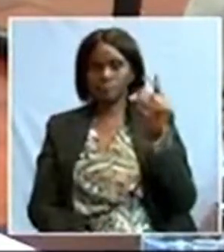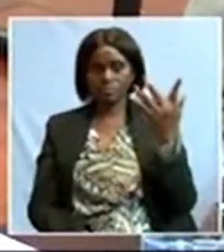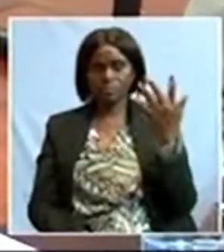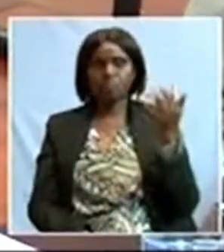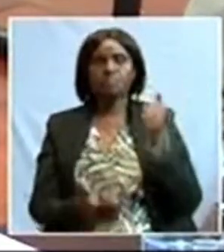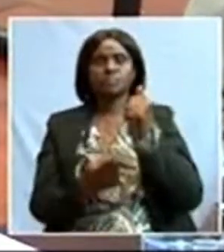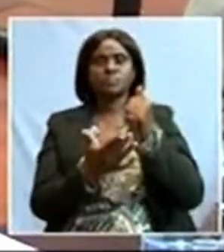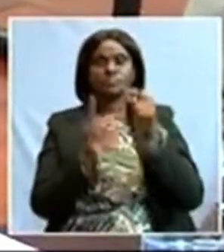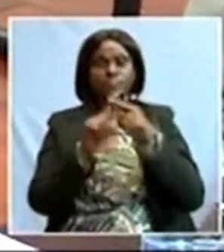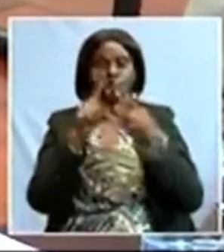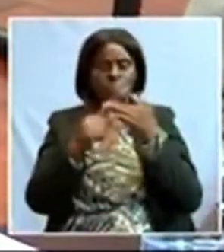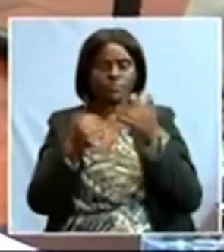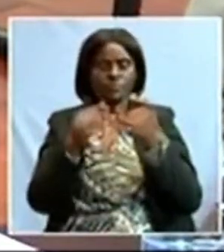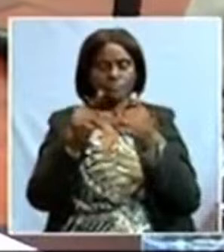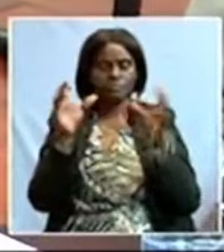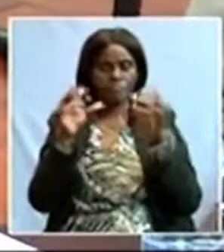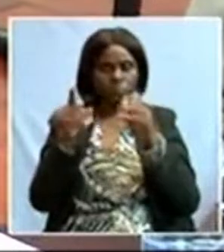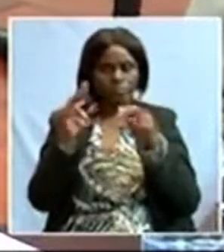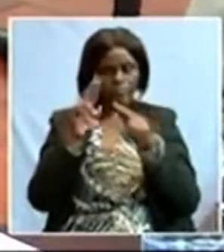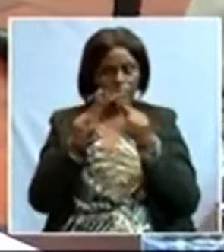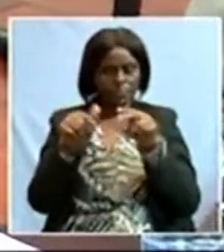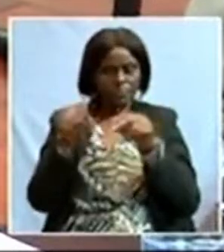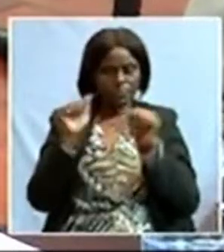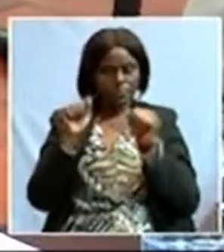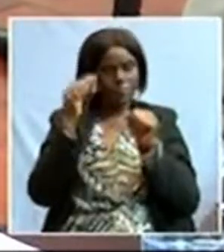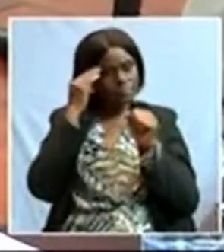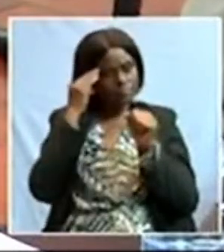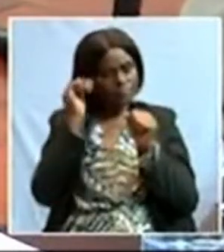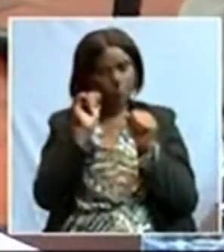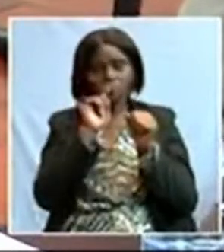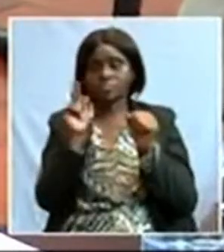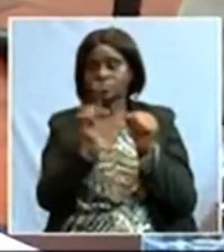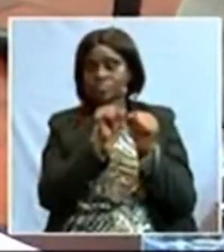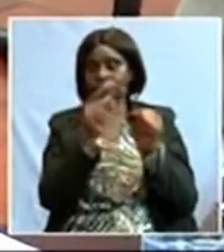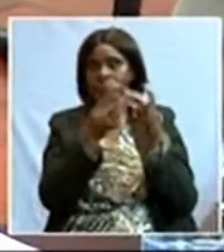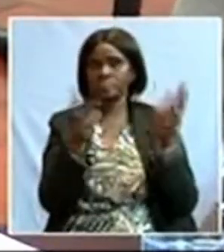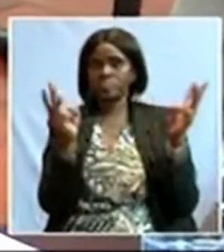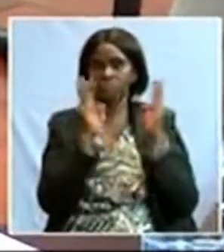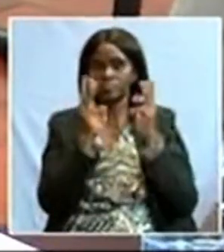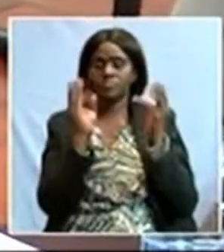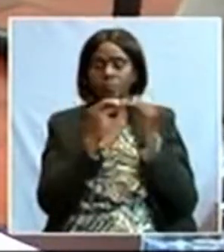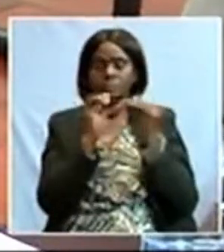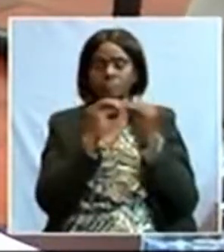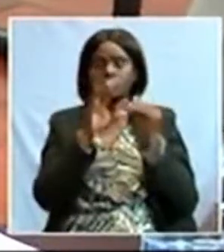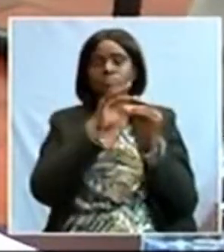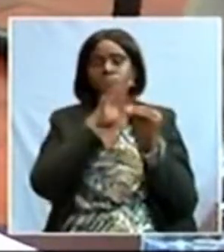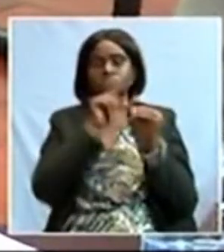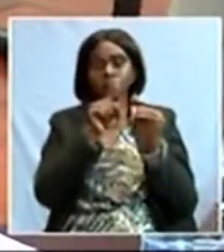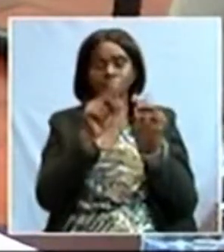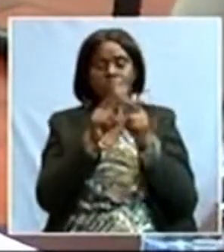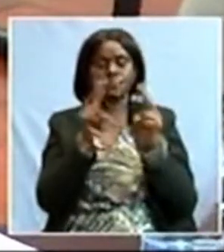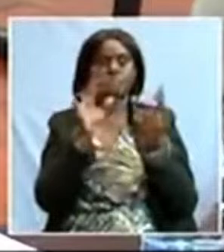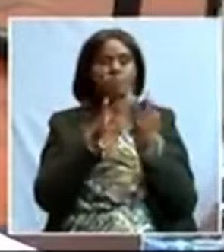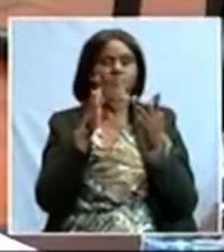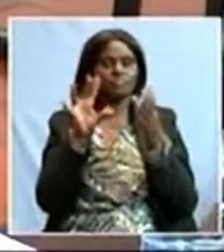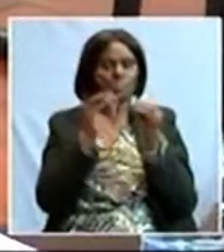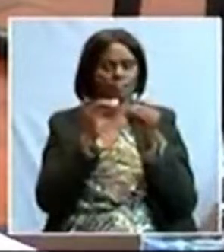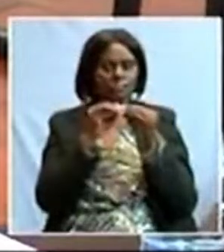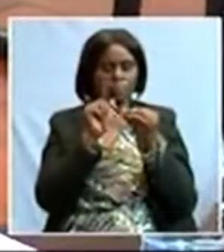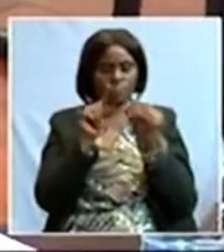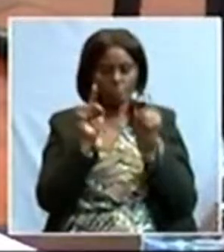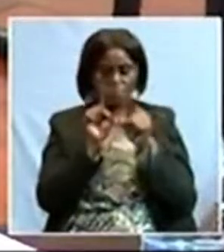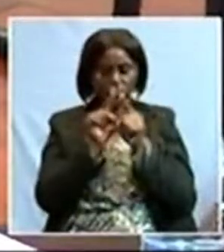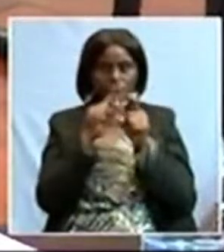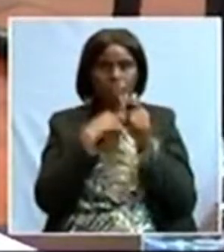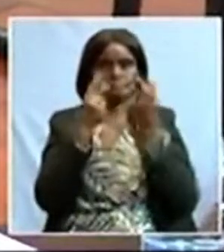budget. However, the committee chair, you may wish to note that the fencing of the dump site is very expensive and this has